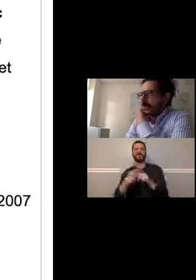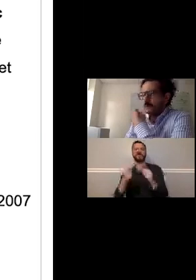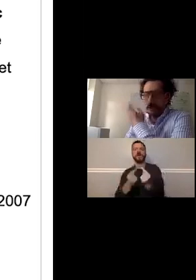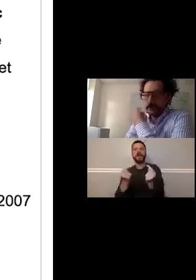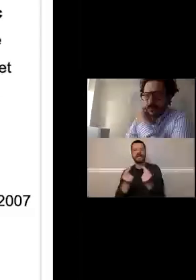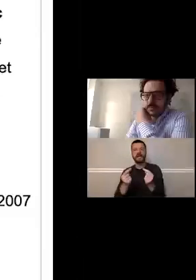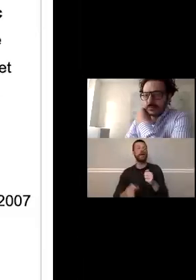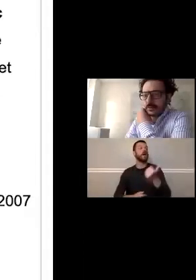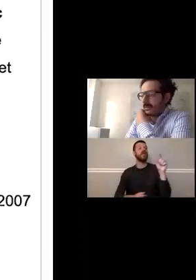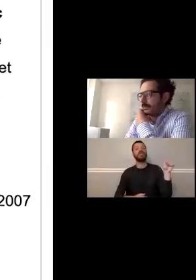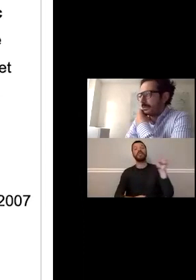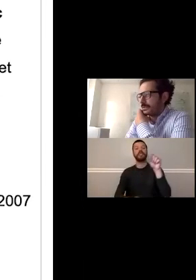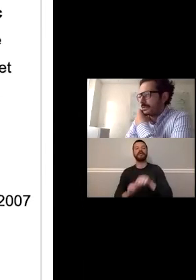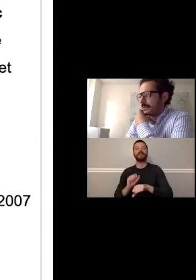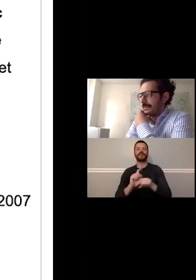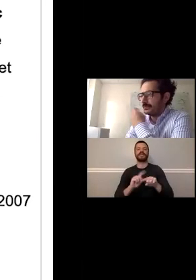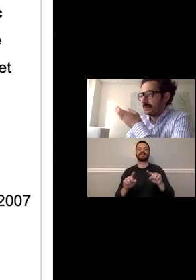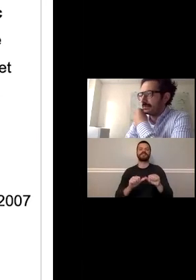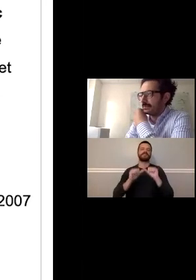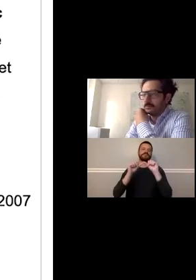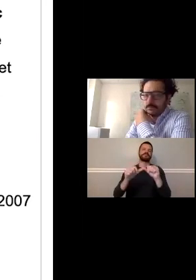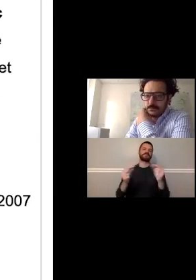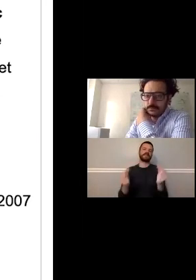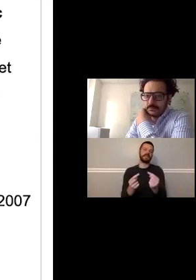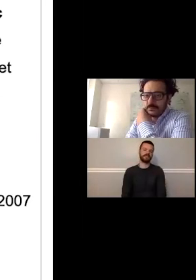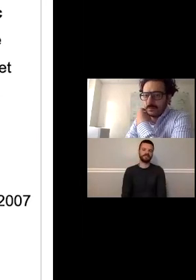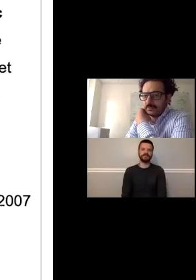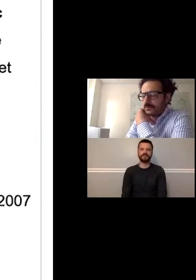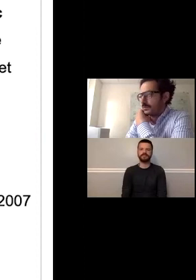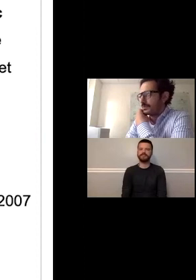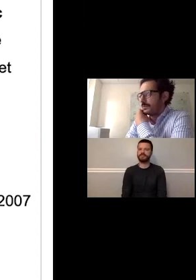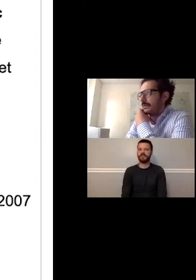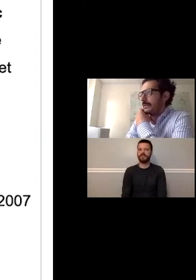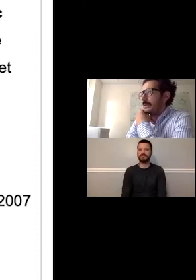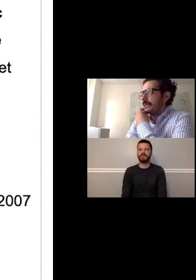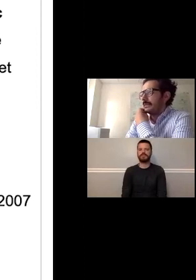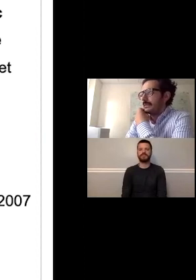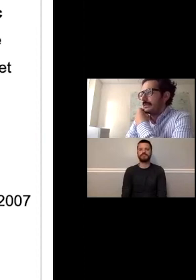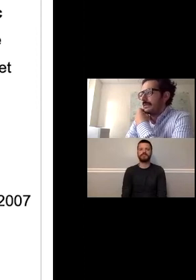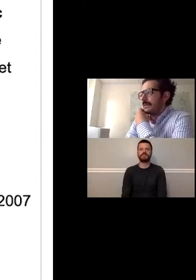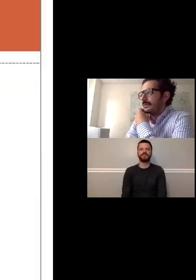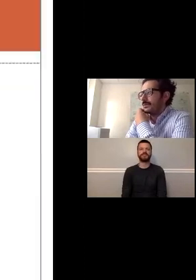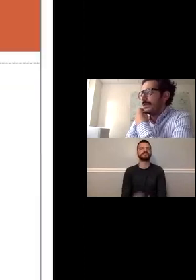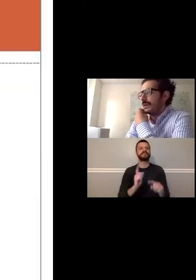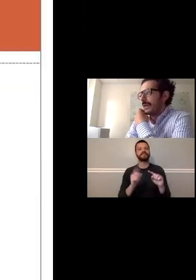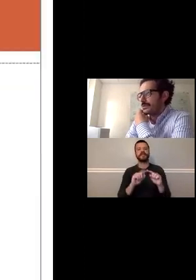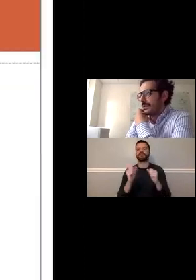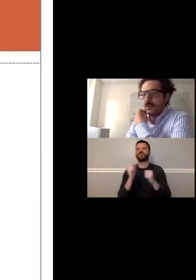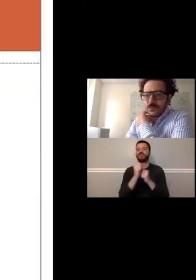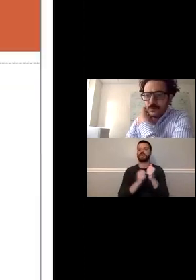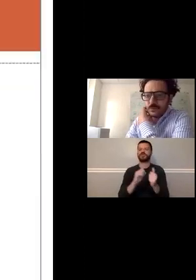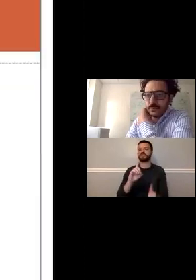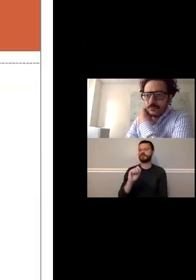working on other types of chronic pain patients, as you can see here in different types of structural data. And we are